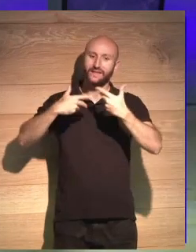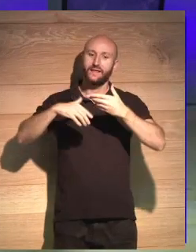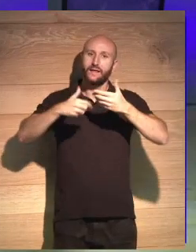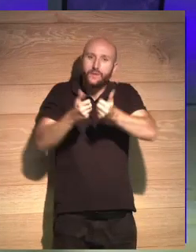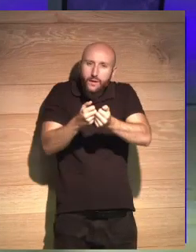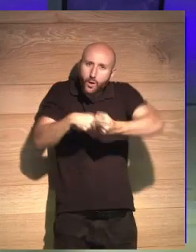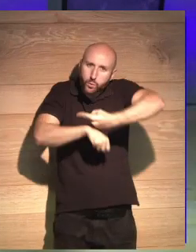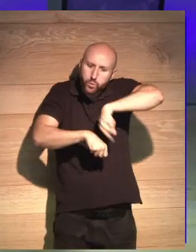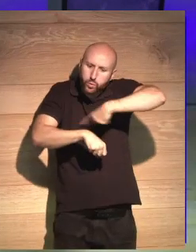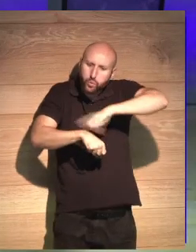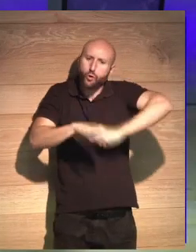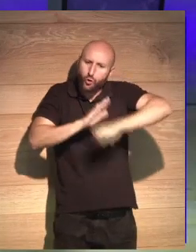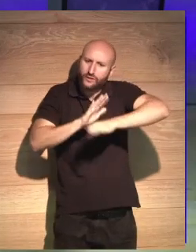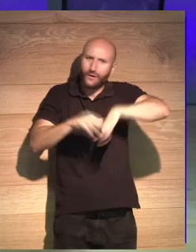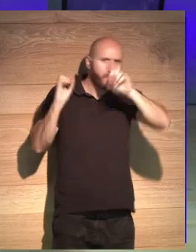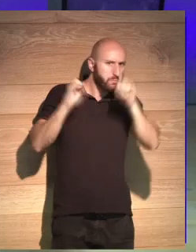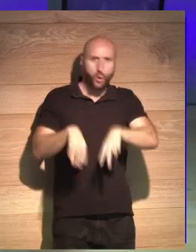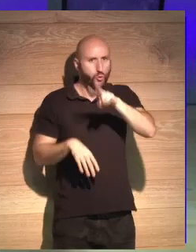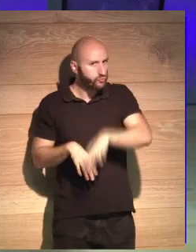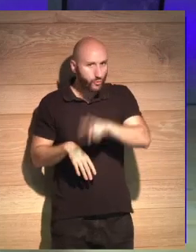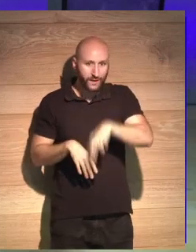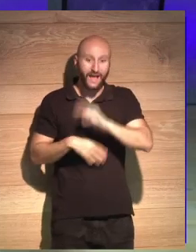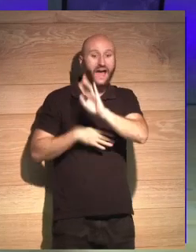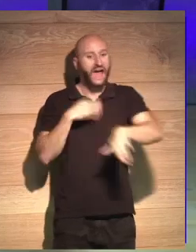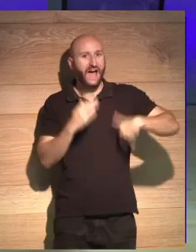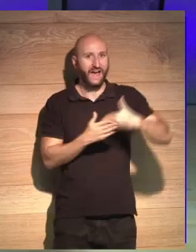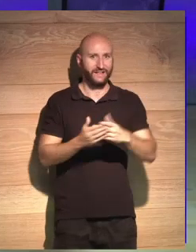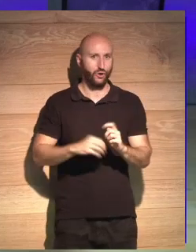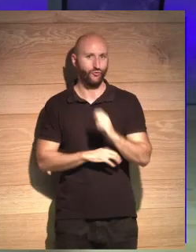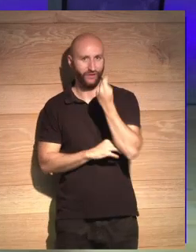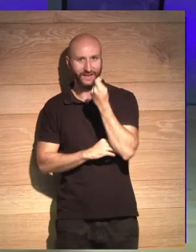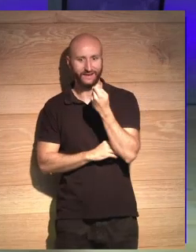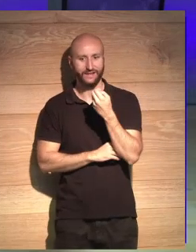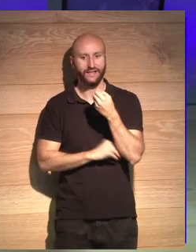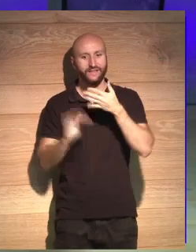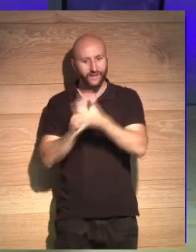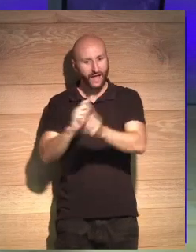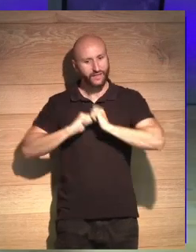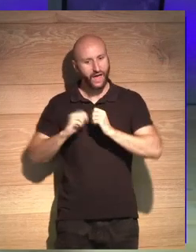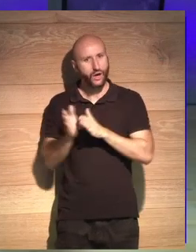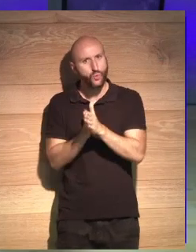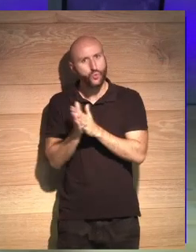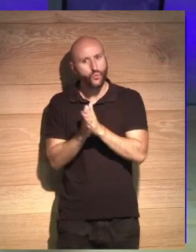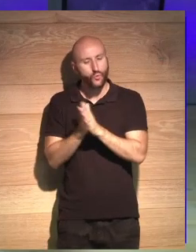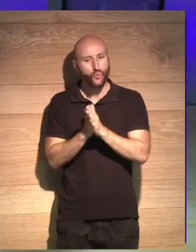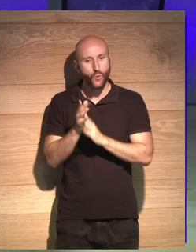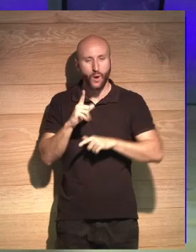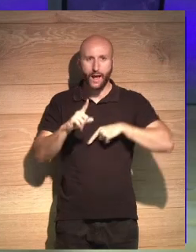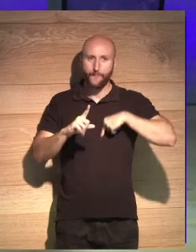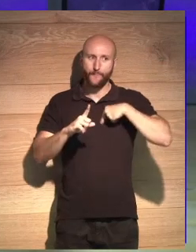spend players, but this is the thing that keeps us engaged, so engaged to these games, because